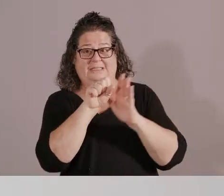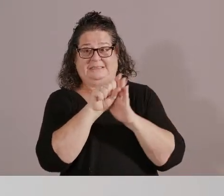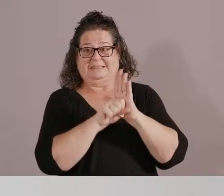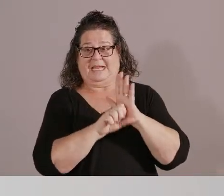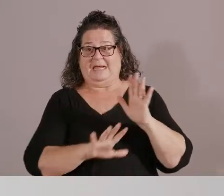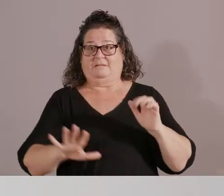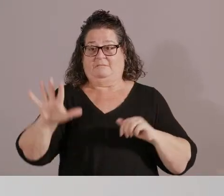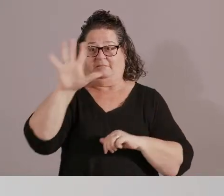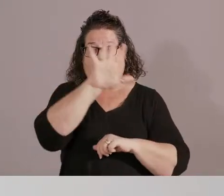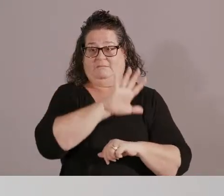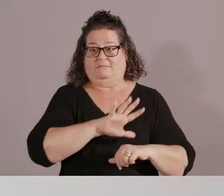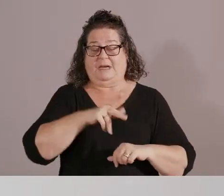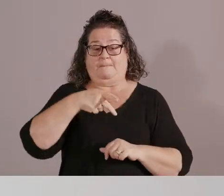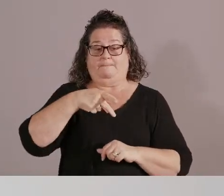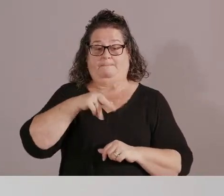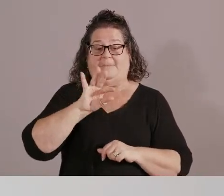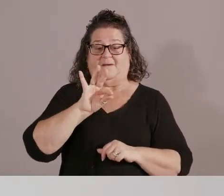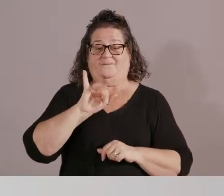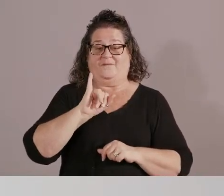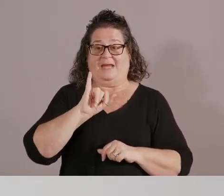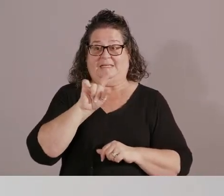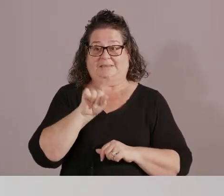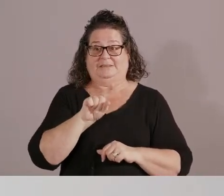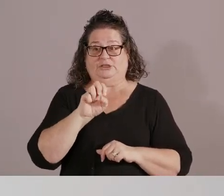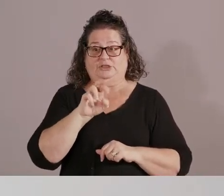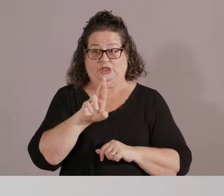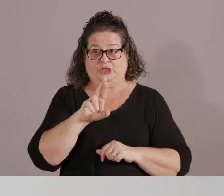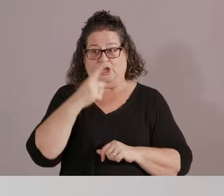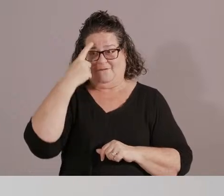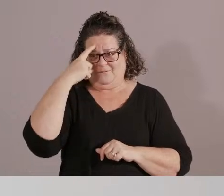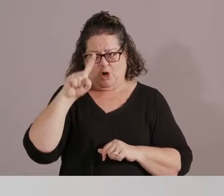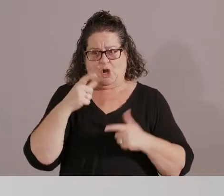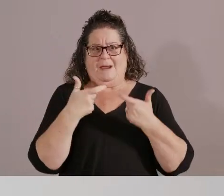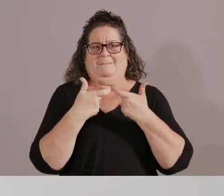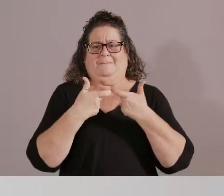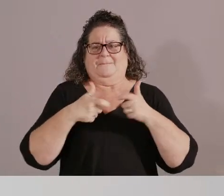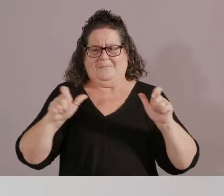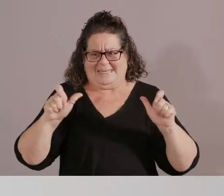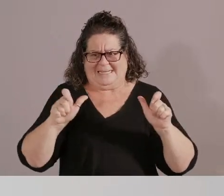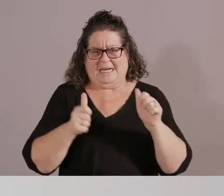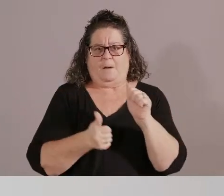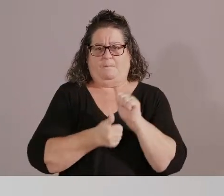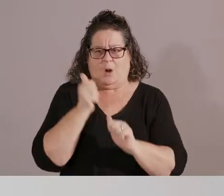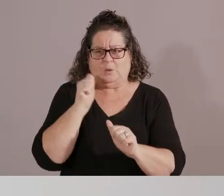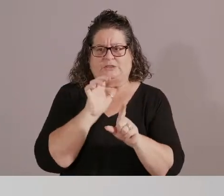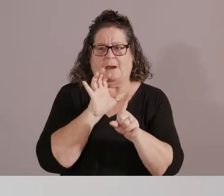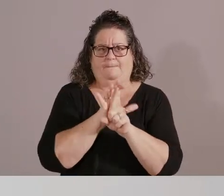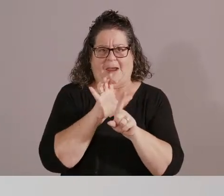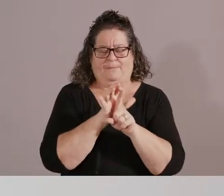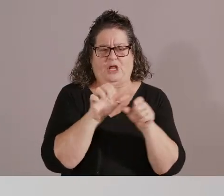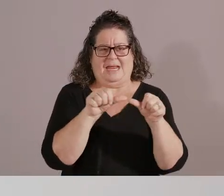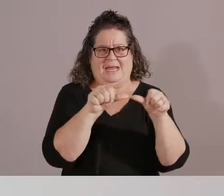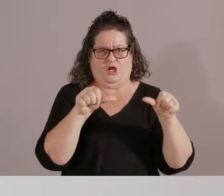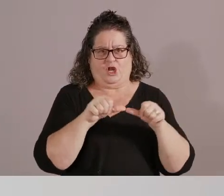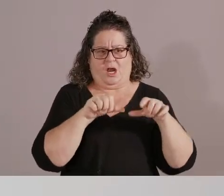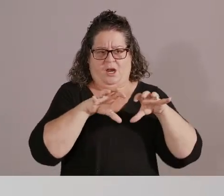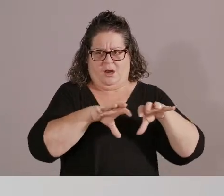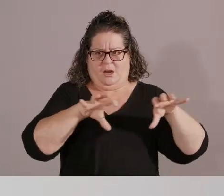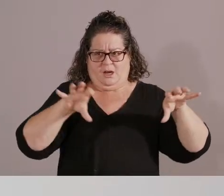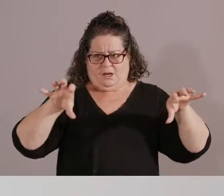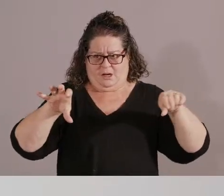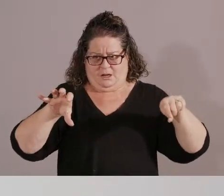our two most populated counties, which are Maricopa and Pima. And that's because Pfizer vaccine is very, very finicky. It requires